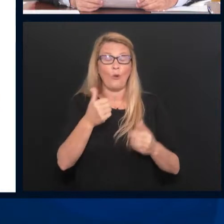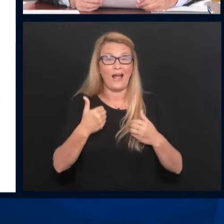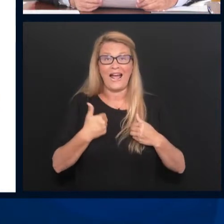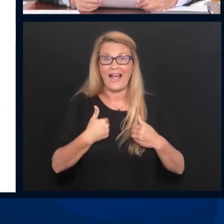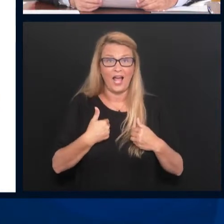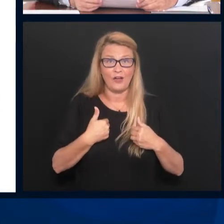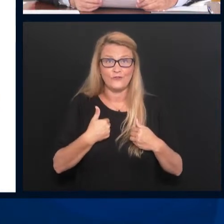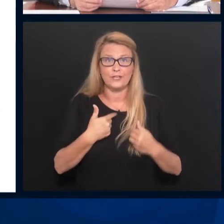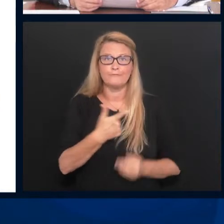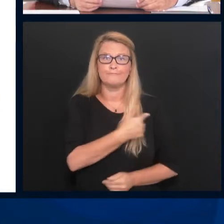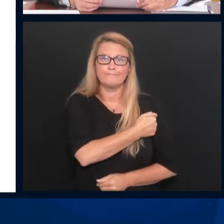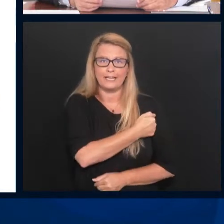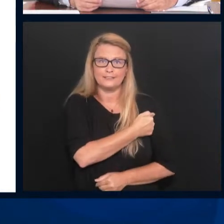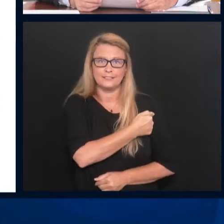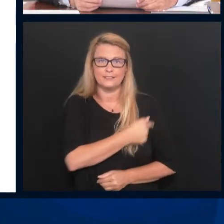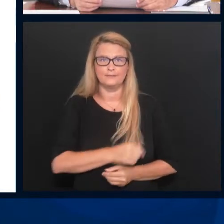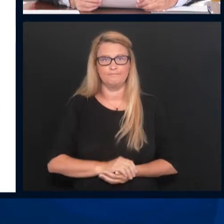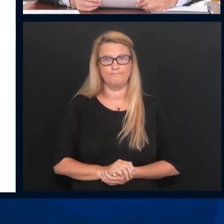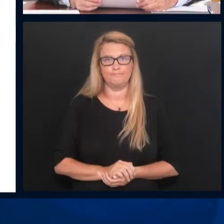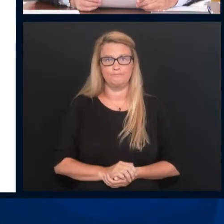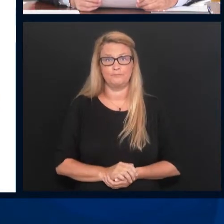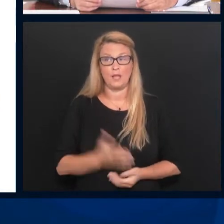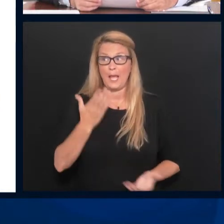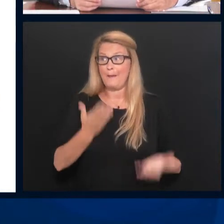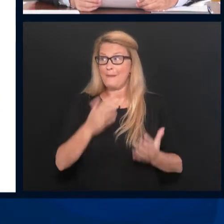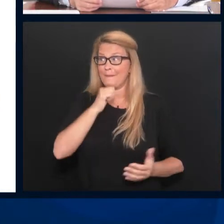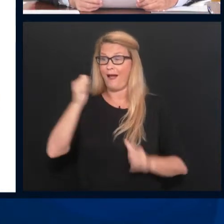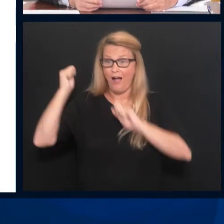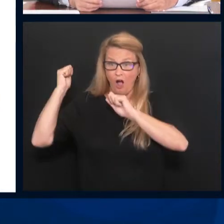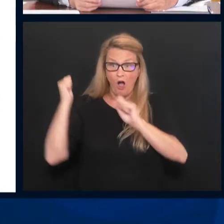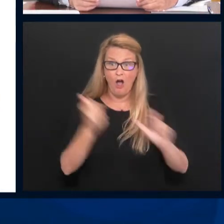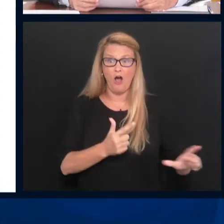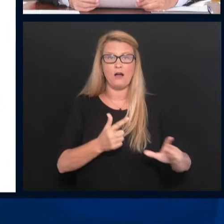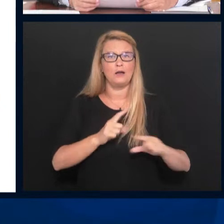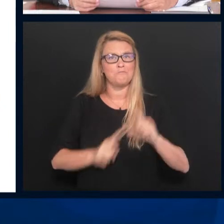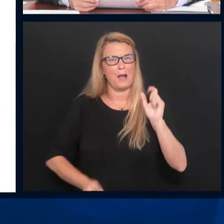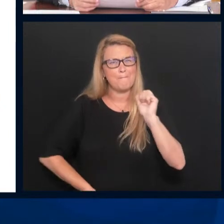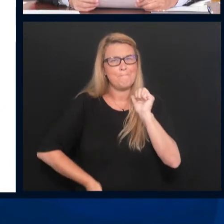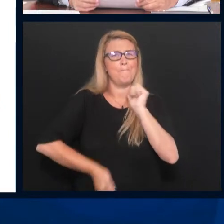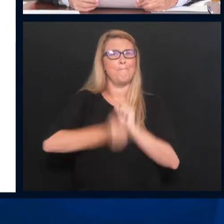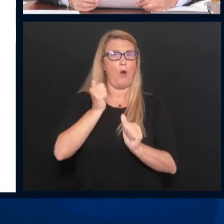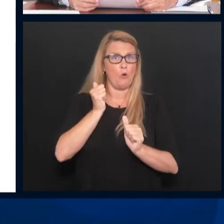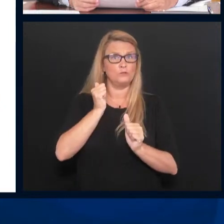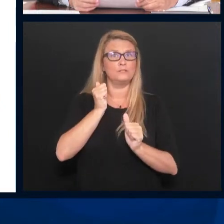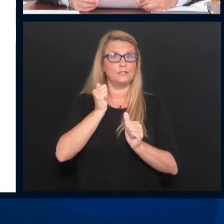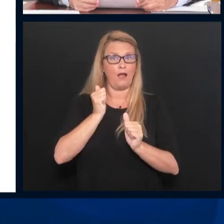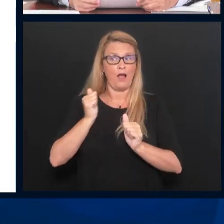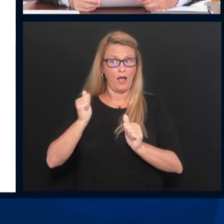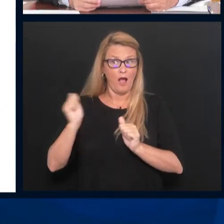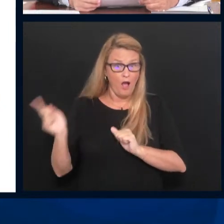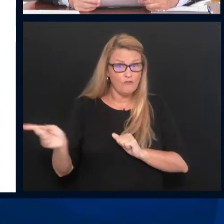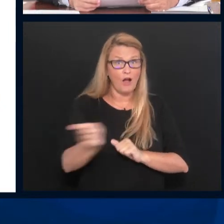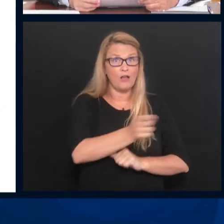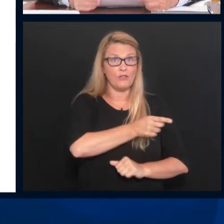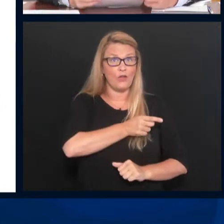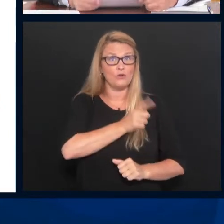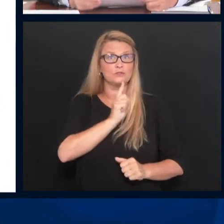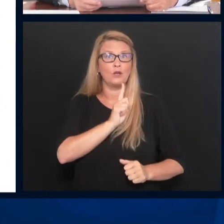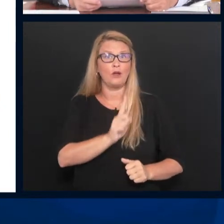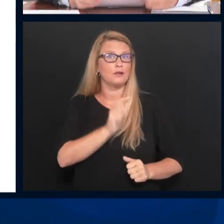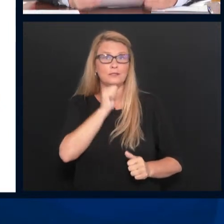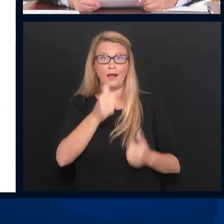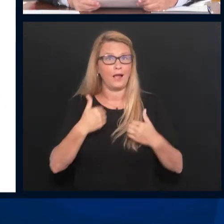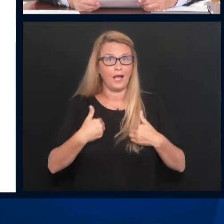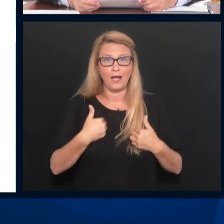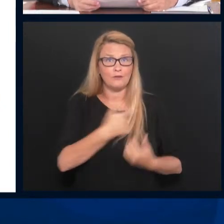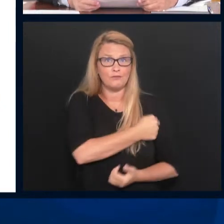unvaccinated. Maybe not all, but surely the overwhelming majority is telling us, you've got to